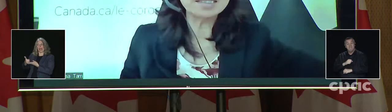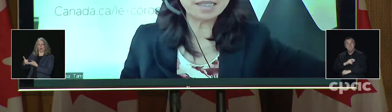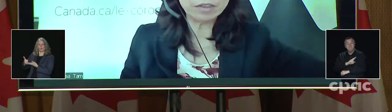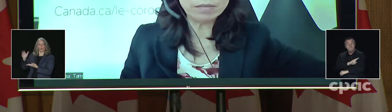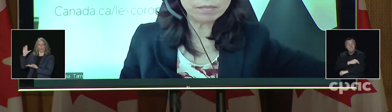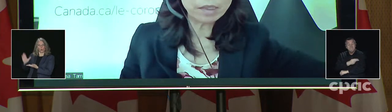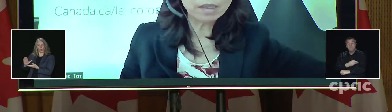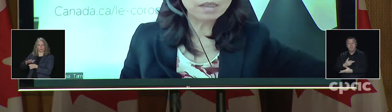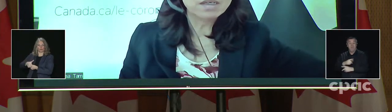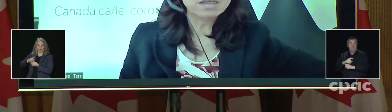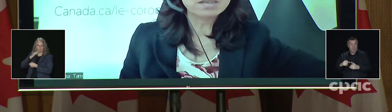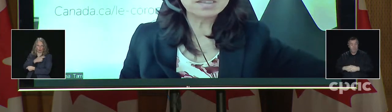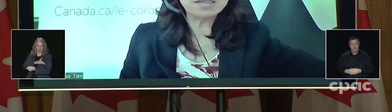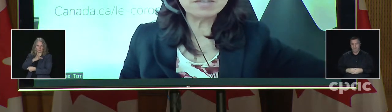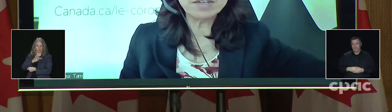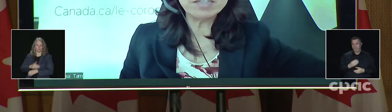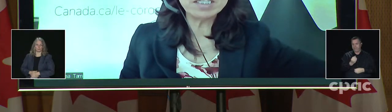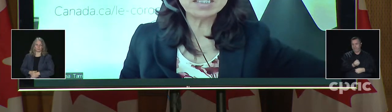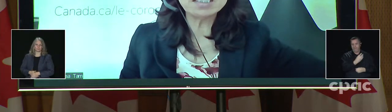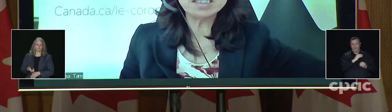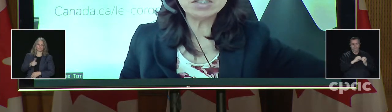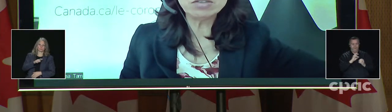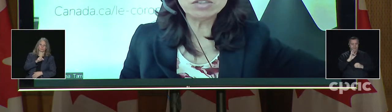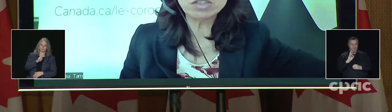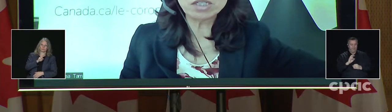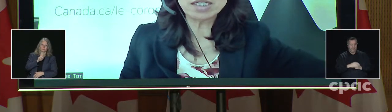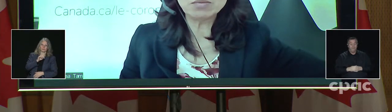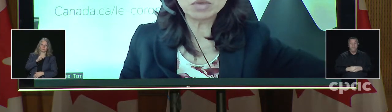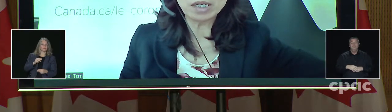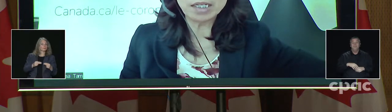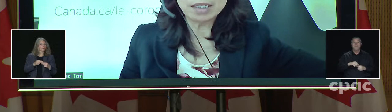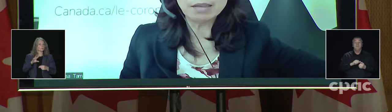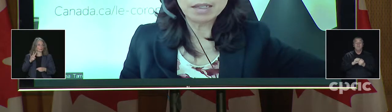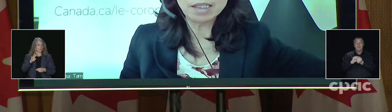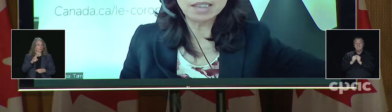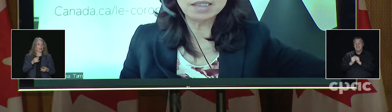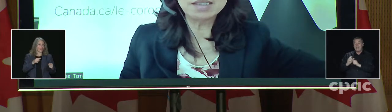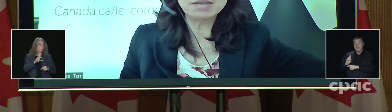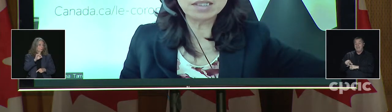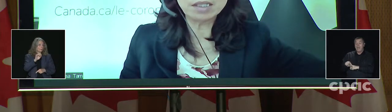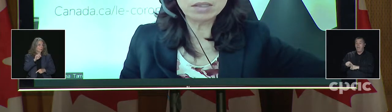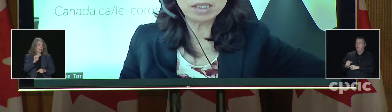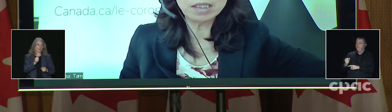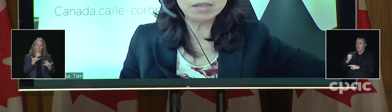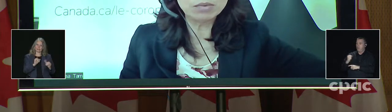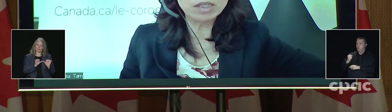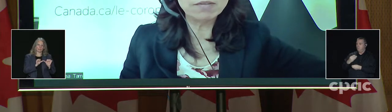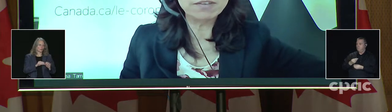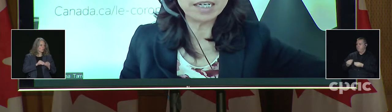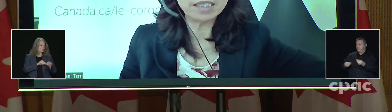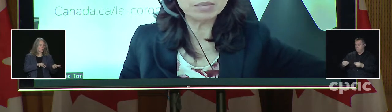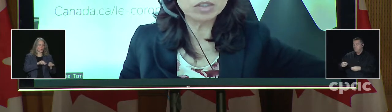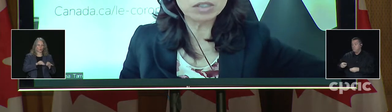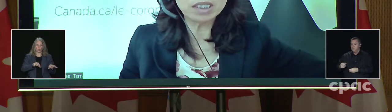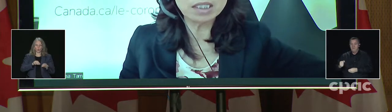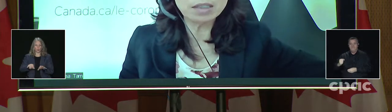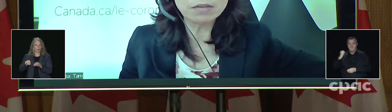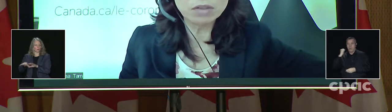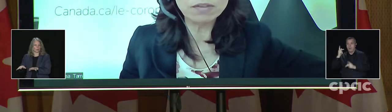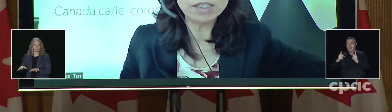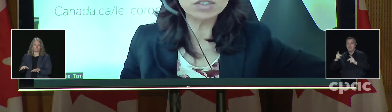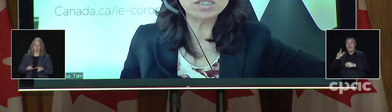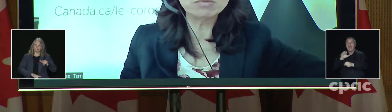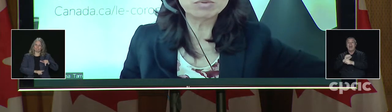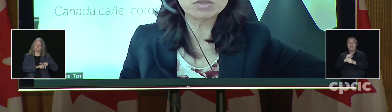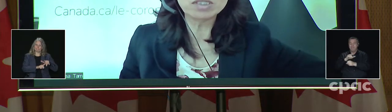Slide 7. The Delta variant continues to circulate widely and is still associated with the vast majority of